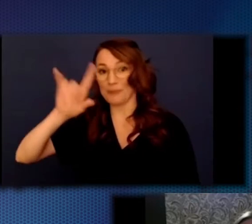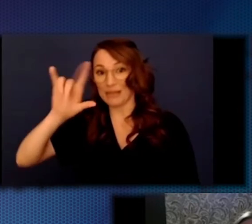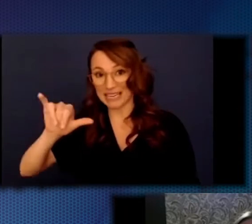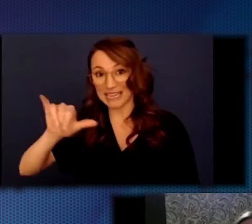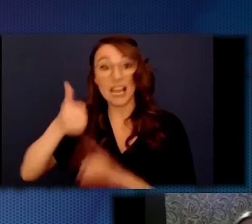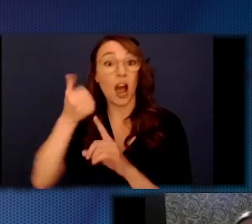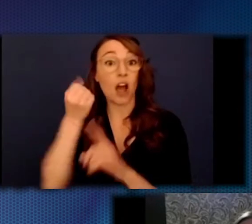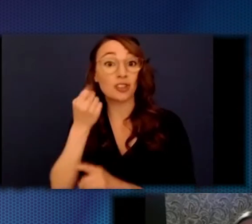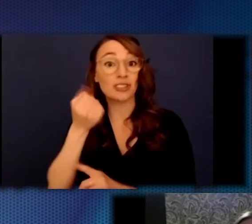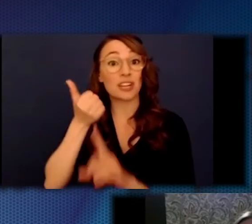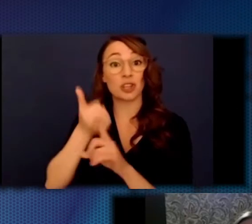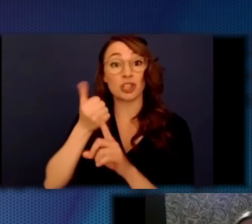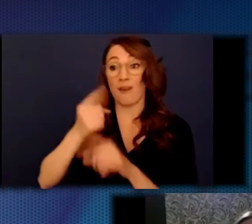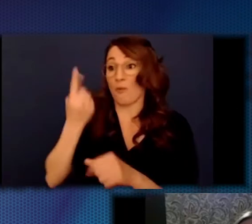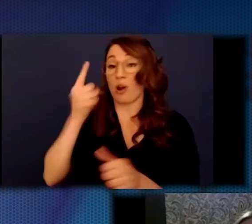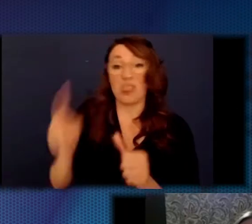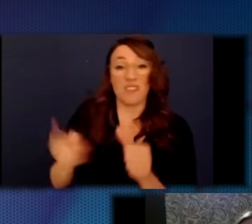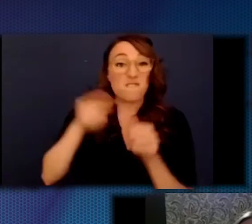Frederick.